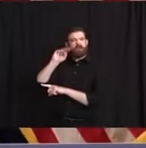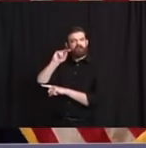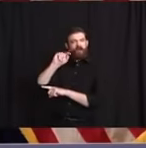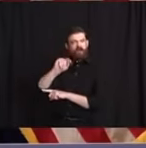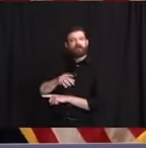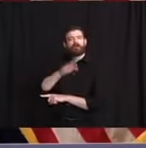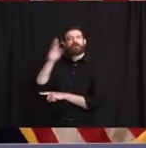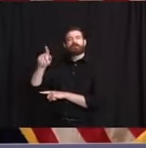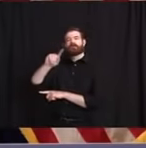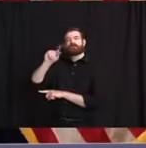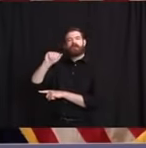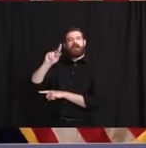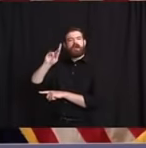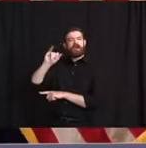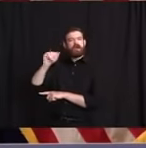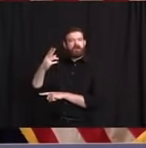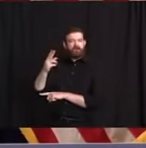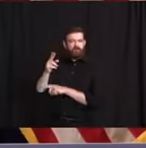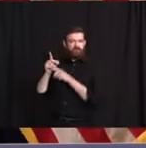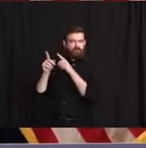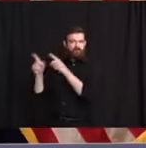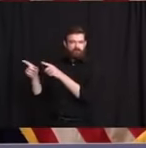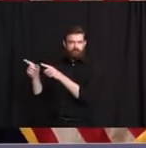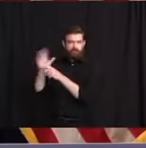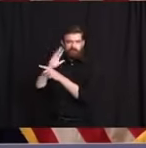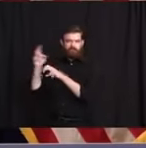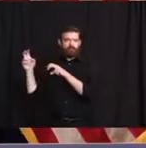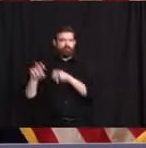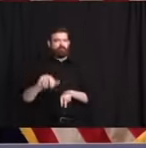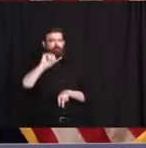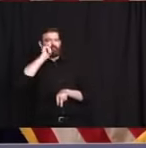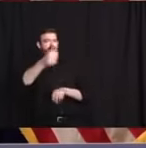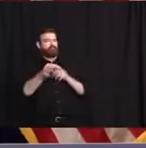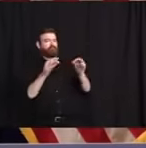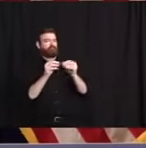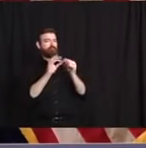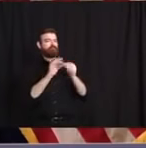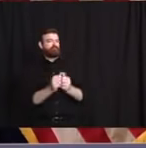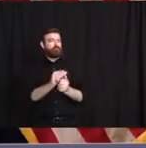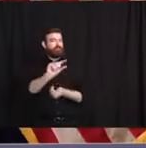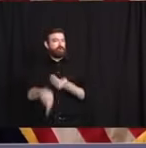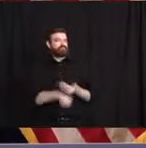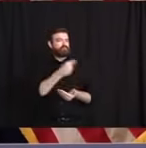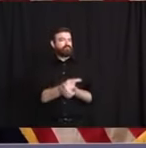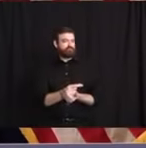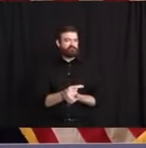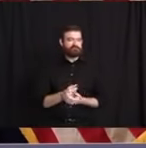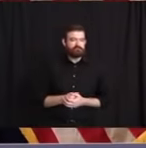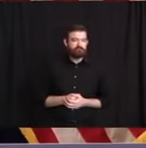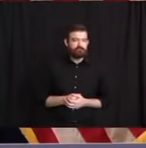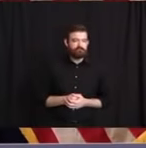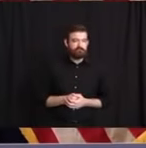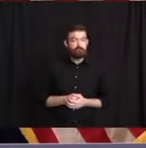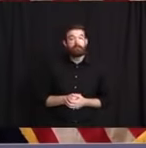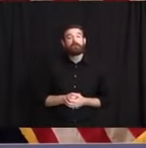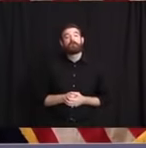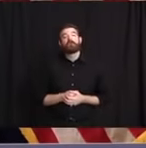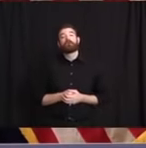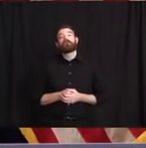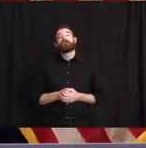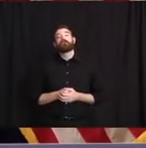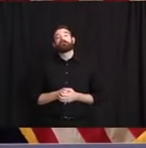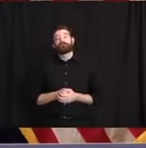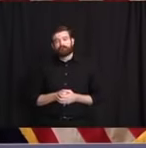that. Different Matt Arco. Yep. So, Governor, we keep on hearing reports of people not getting that extra $600